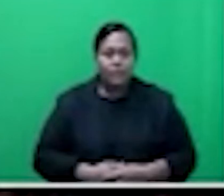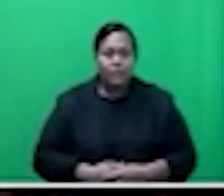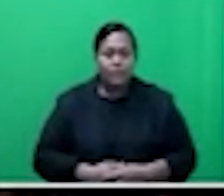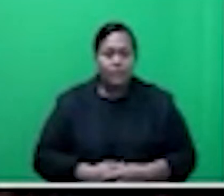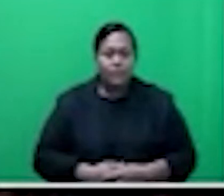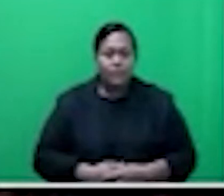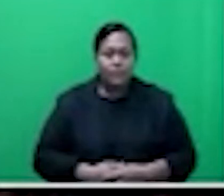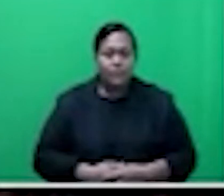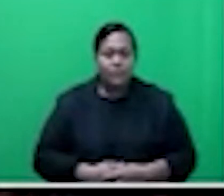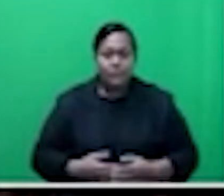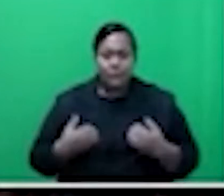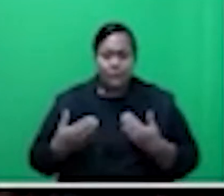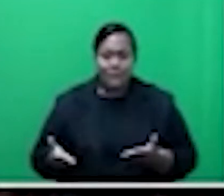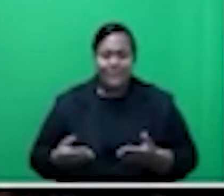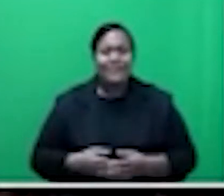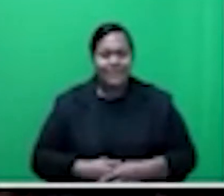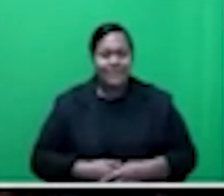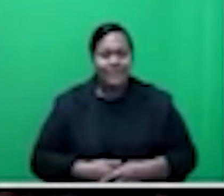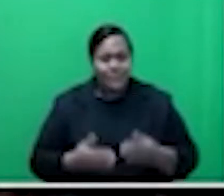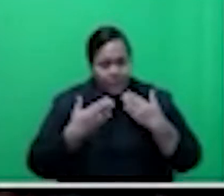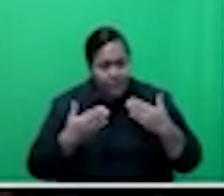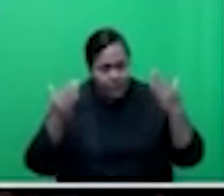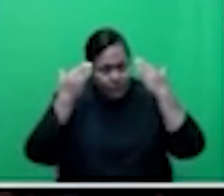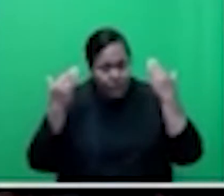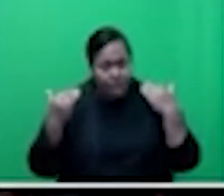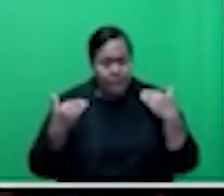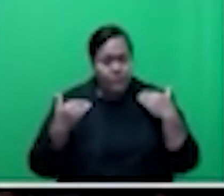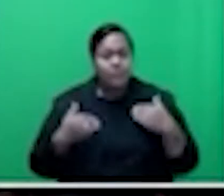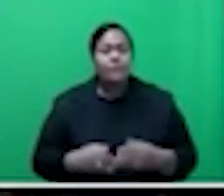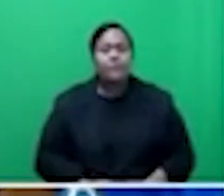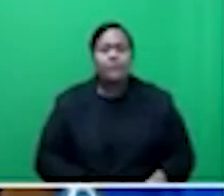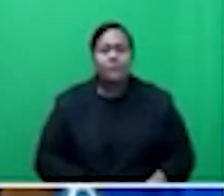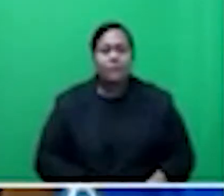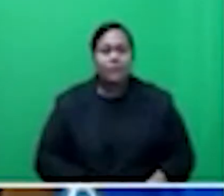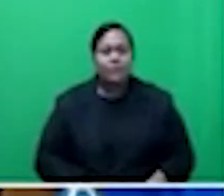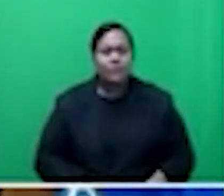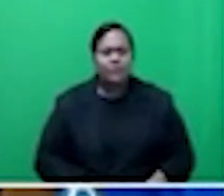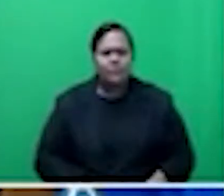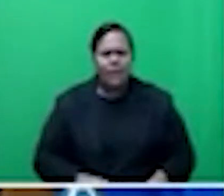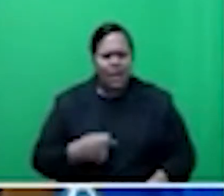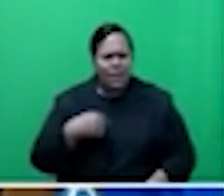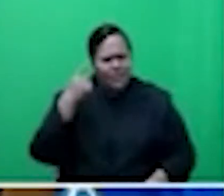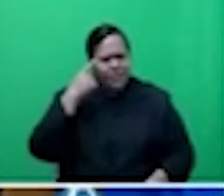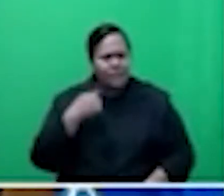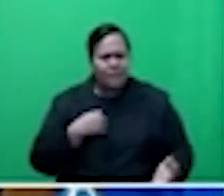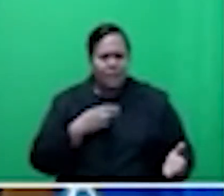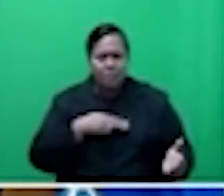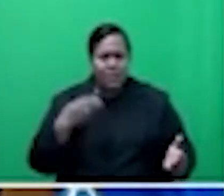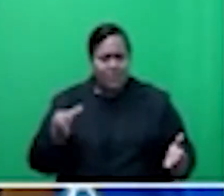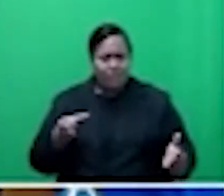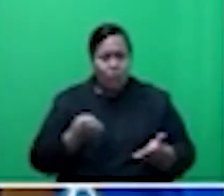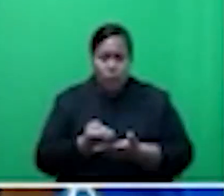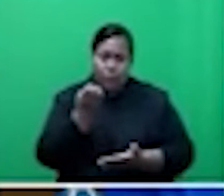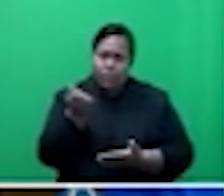You have the floor. Thank you, Mr. Speaker, sir. In terms of, I think the Honourable Minister for Economy had read out how the budget